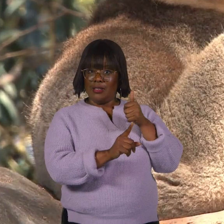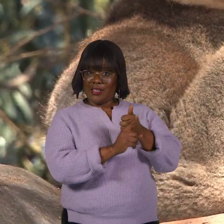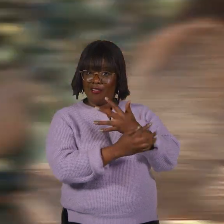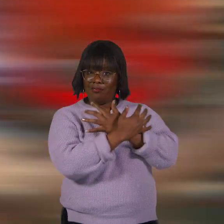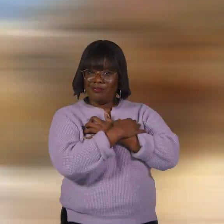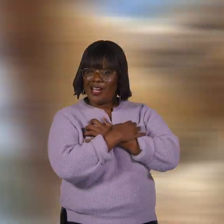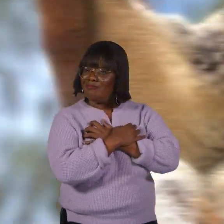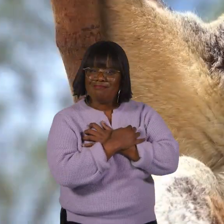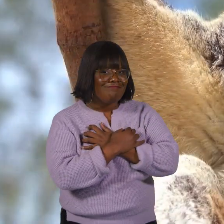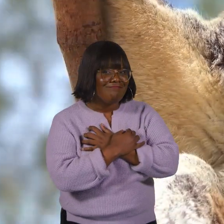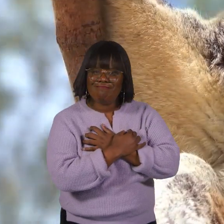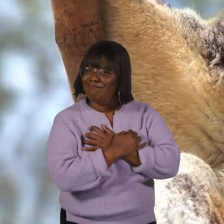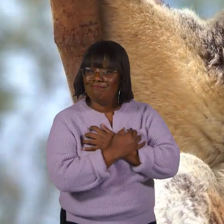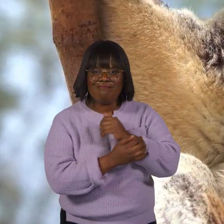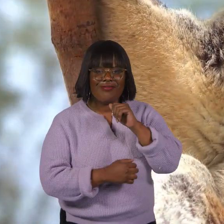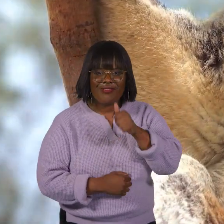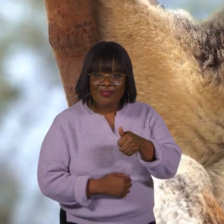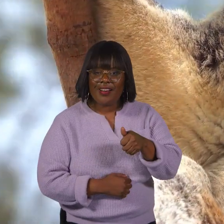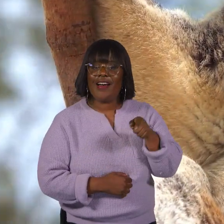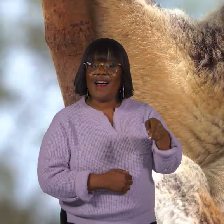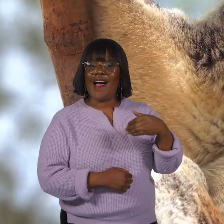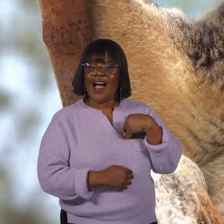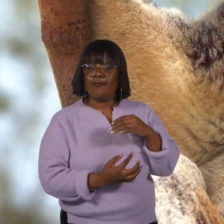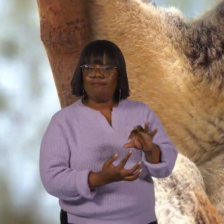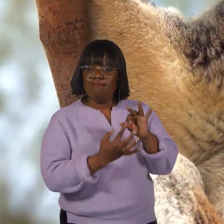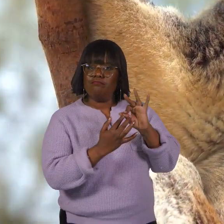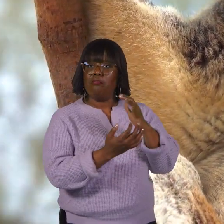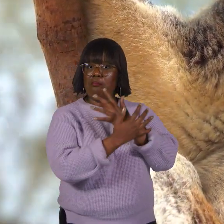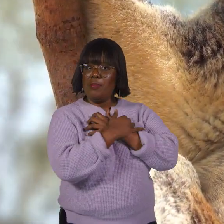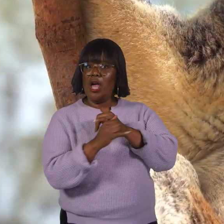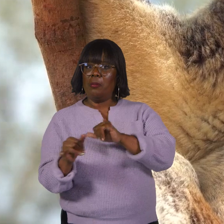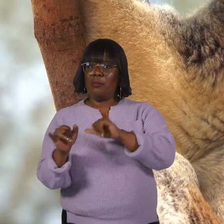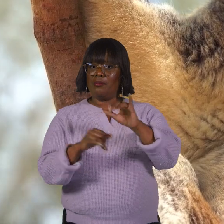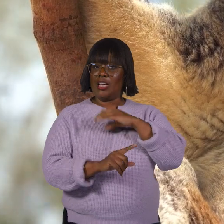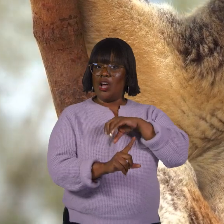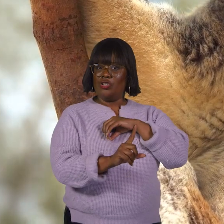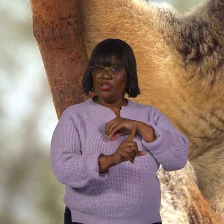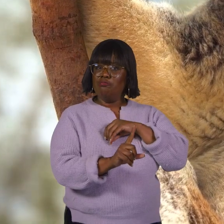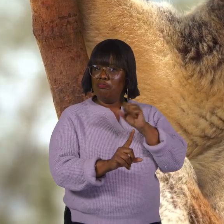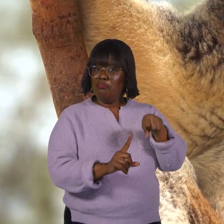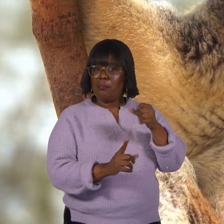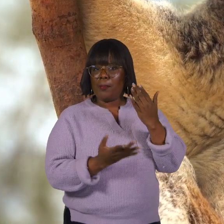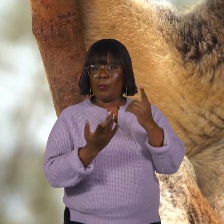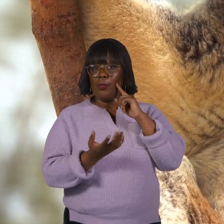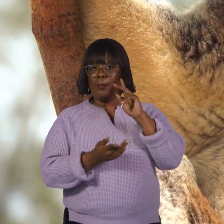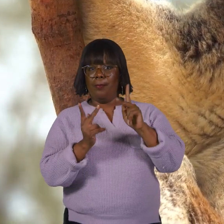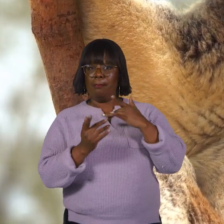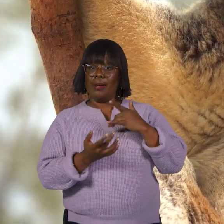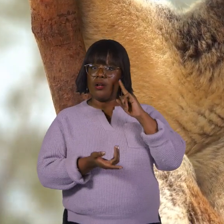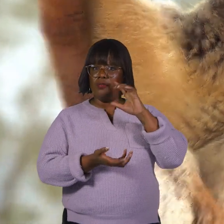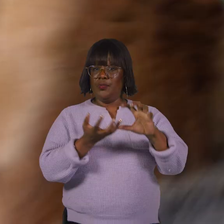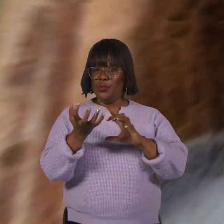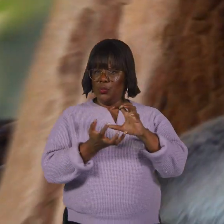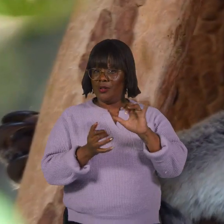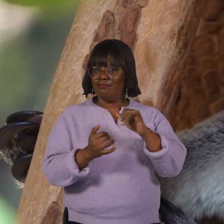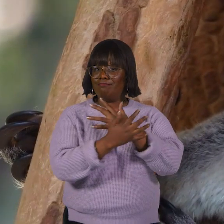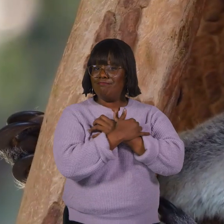bears. They certainly have some bear-like characteristics, though, which is probably why people get confused.